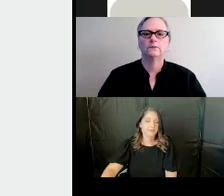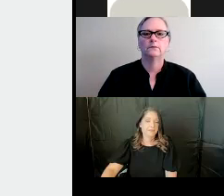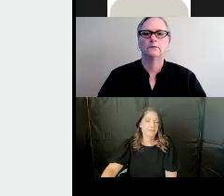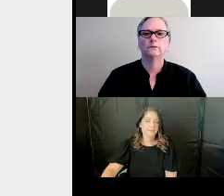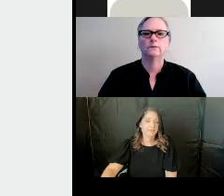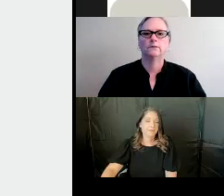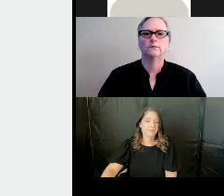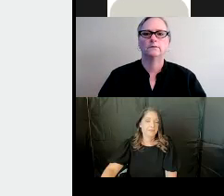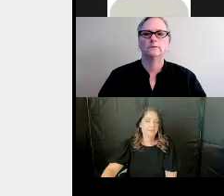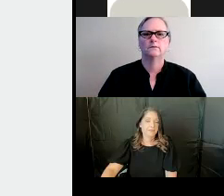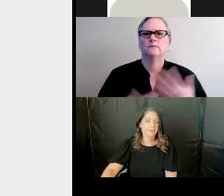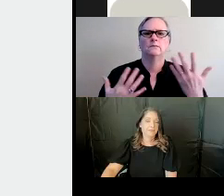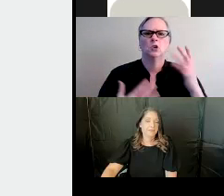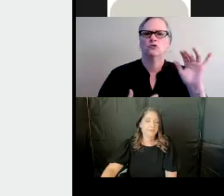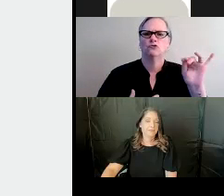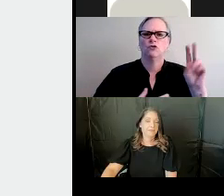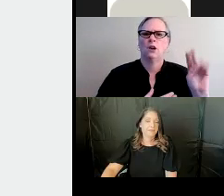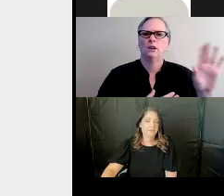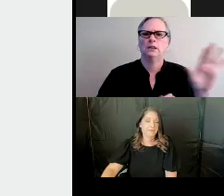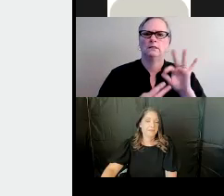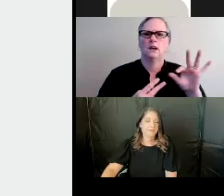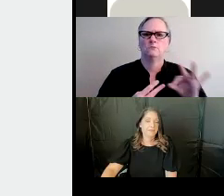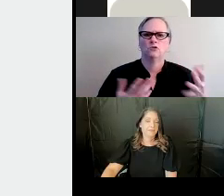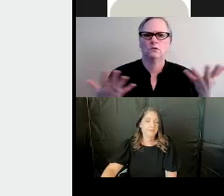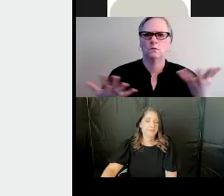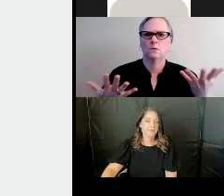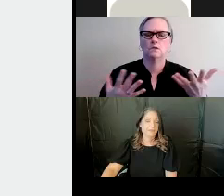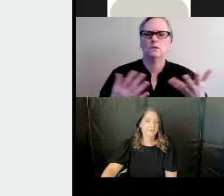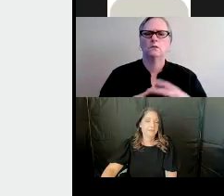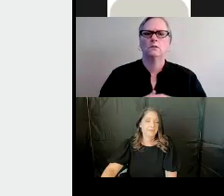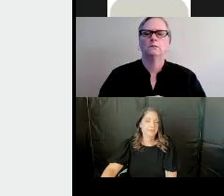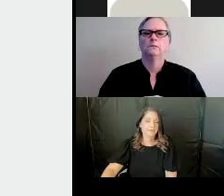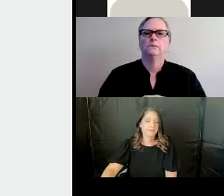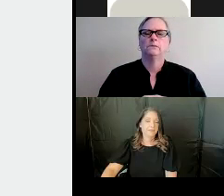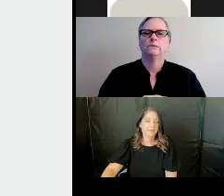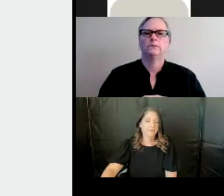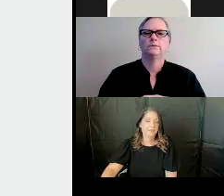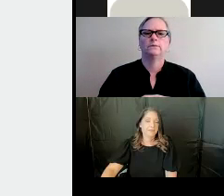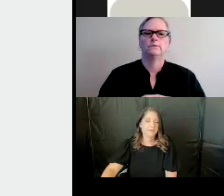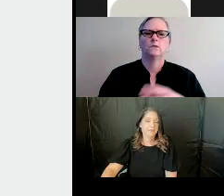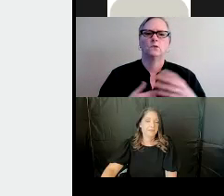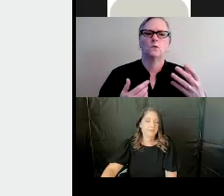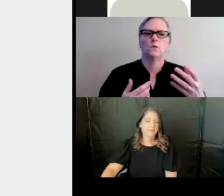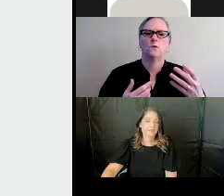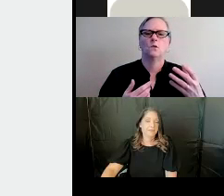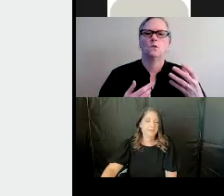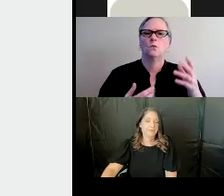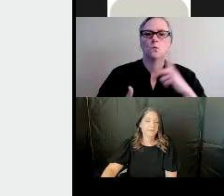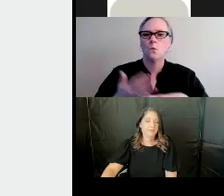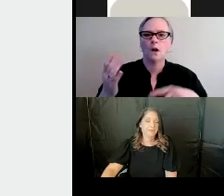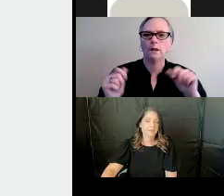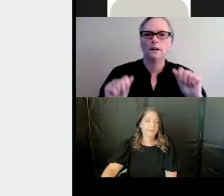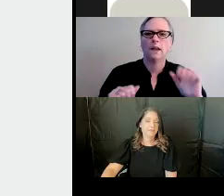What are John's options? So the question for this slide was, what can John do?